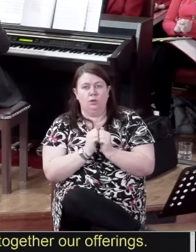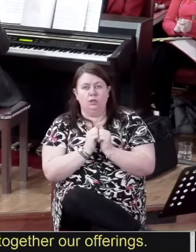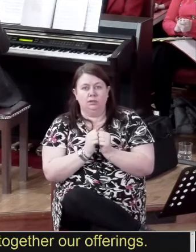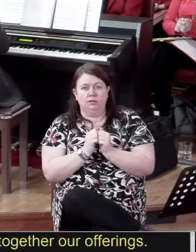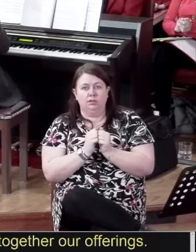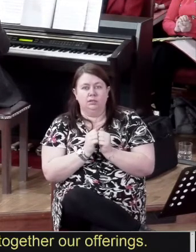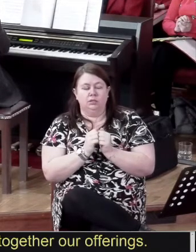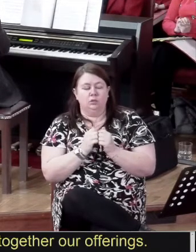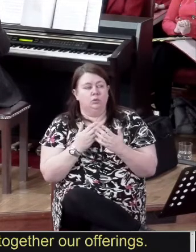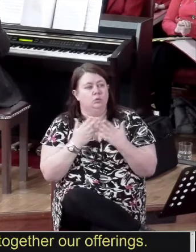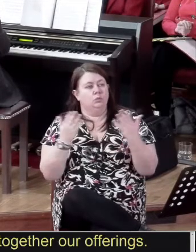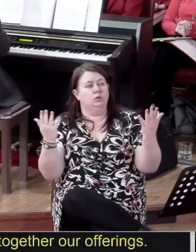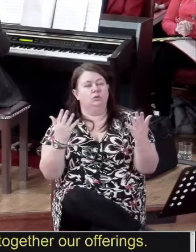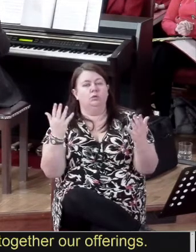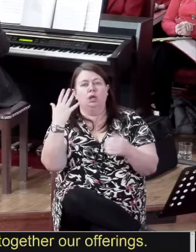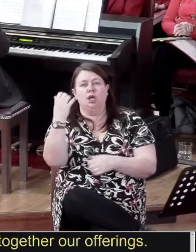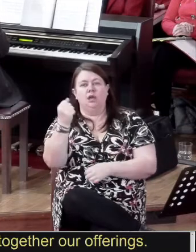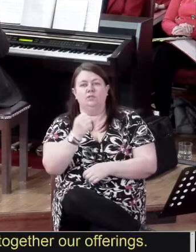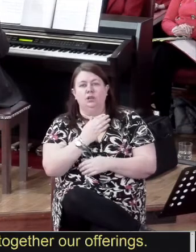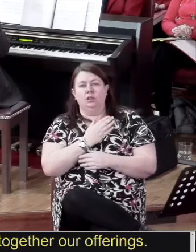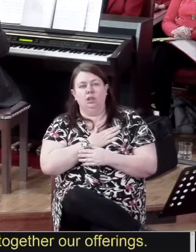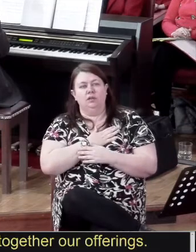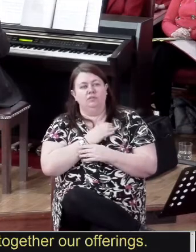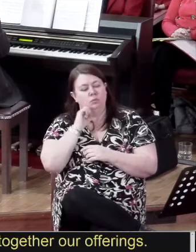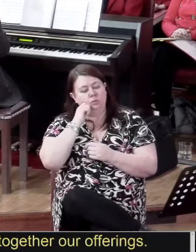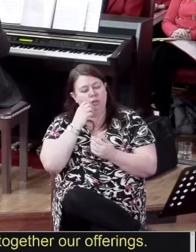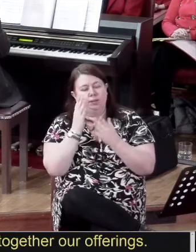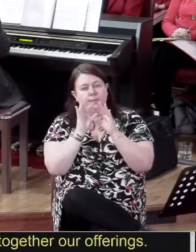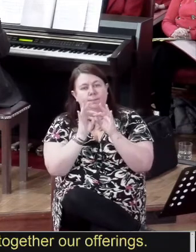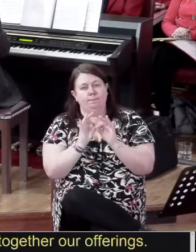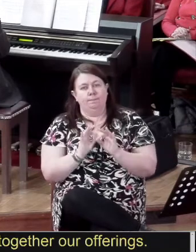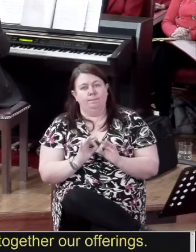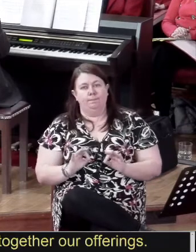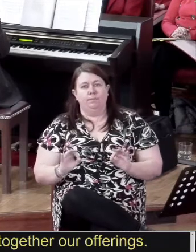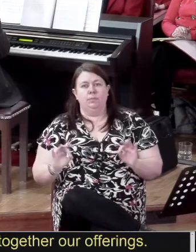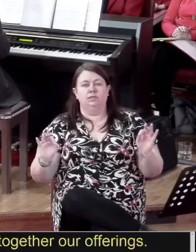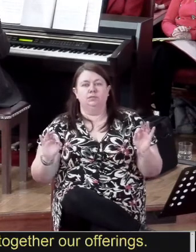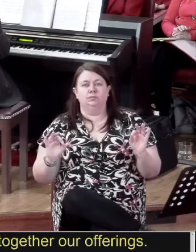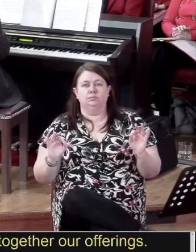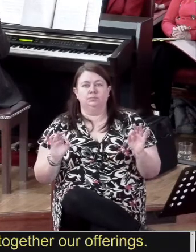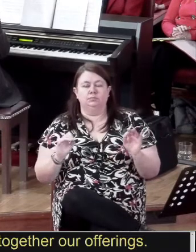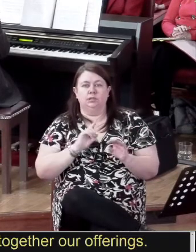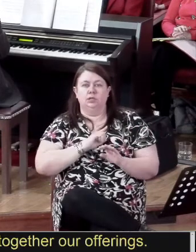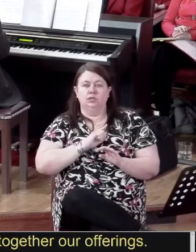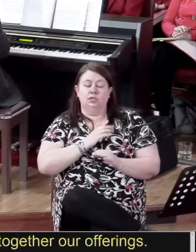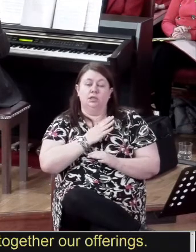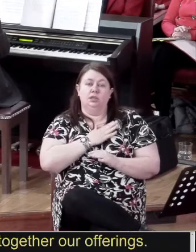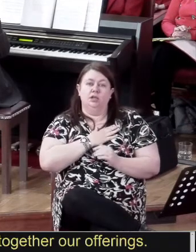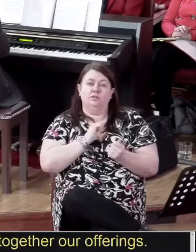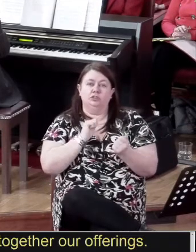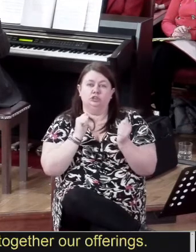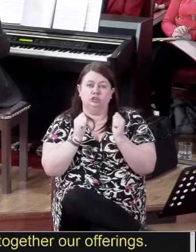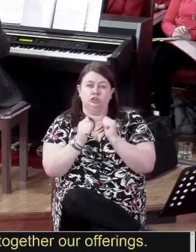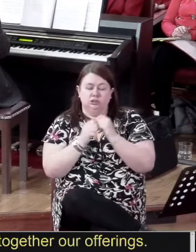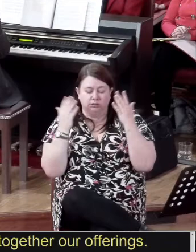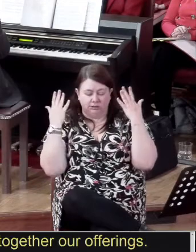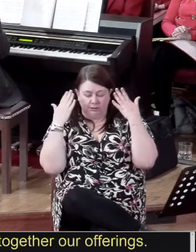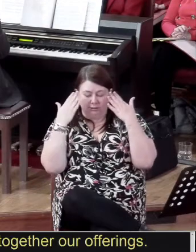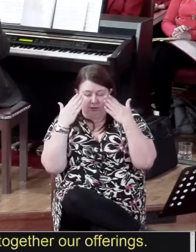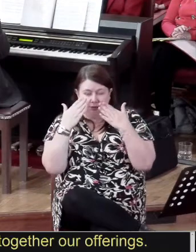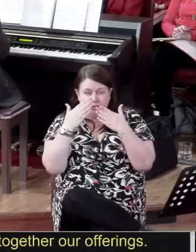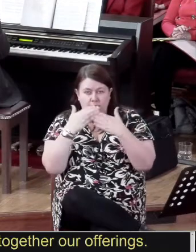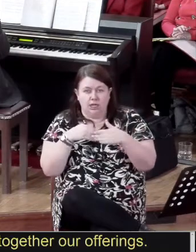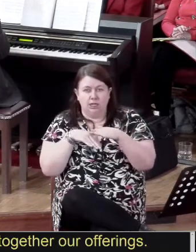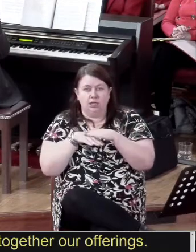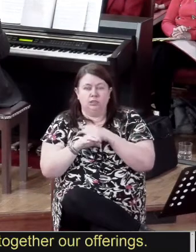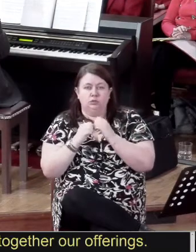peace, a tranquil place where turmoil cease. Love changes darkness into light and makes the heart